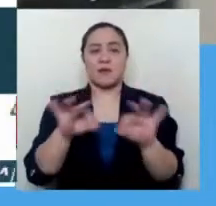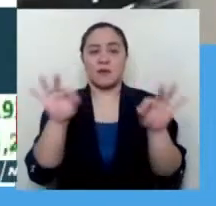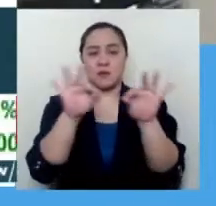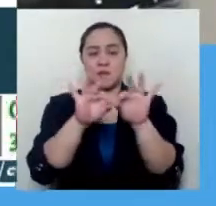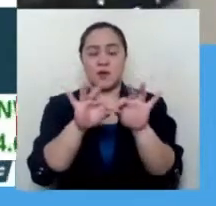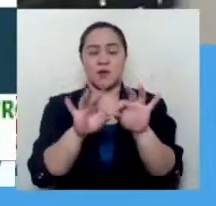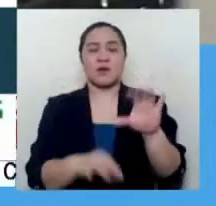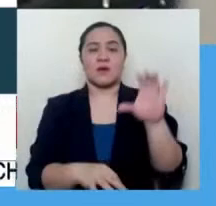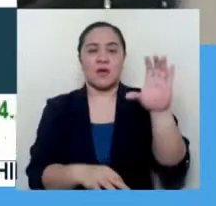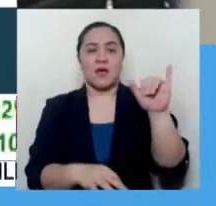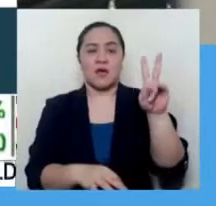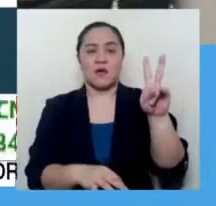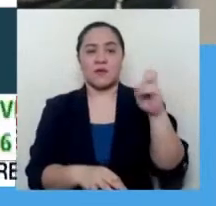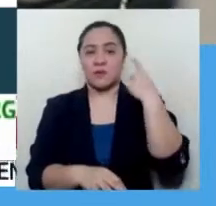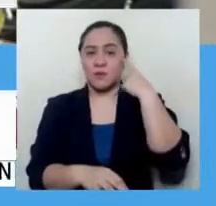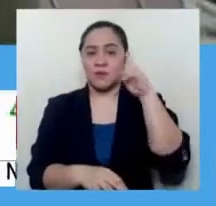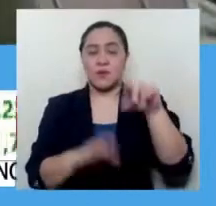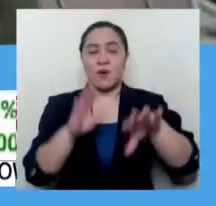icv.boq.ph po pumunta.